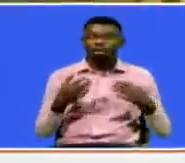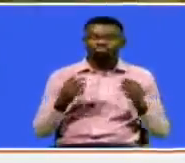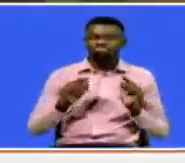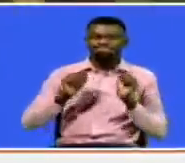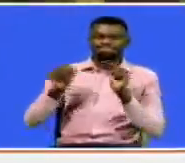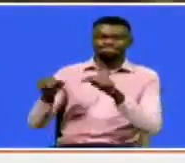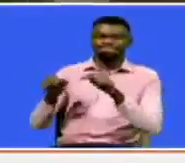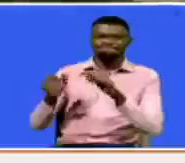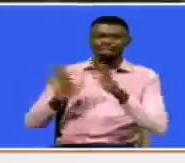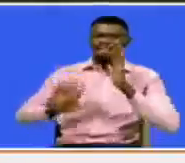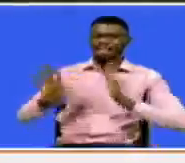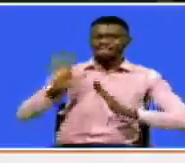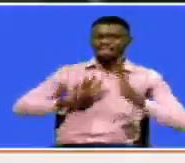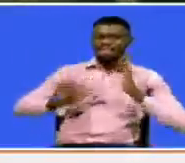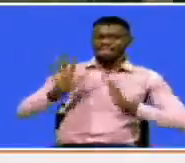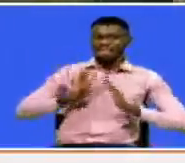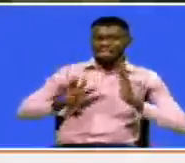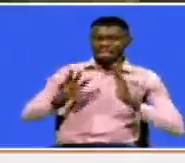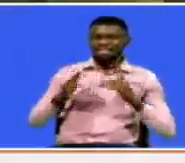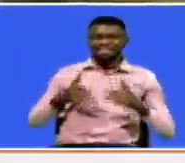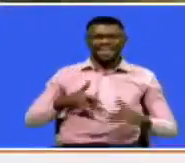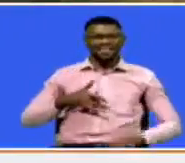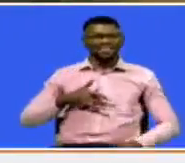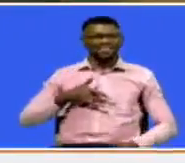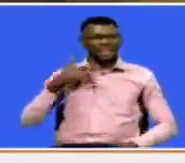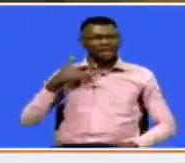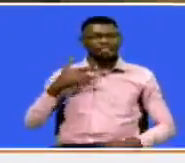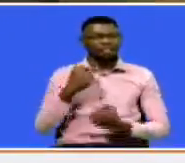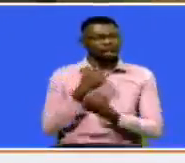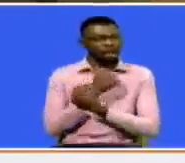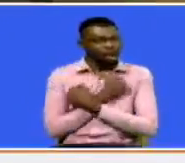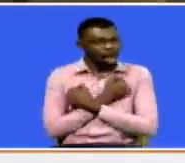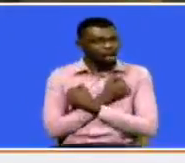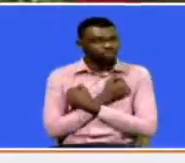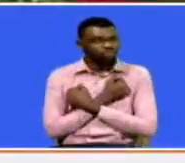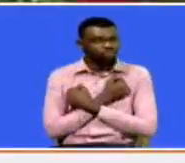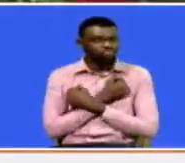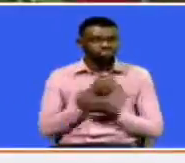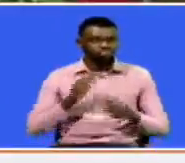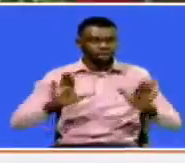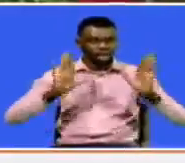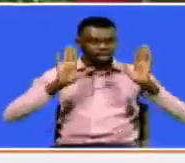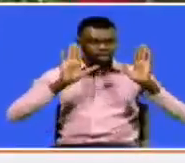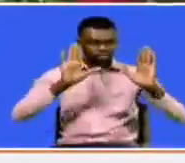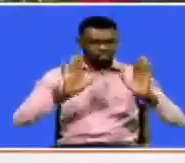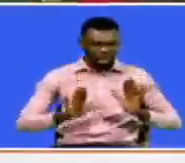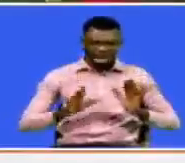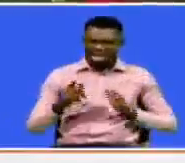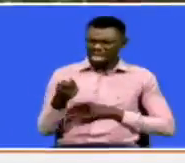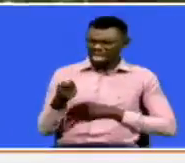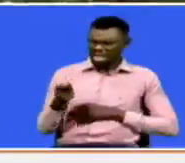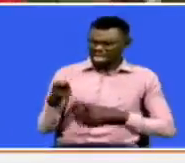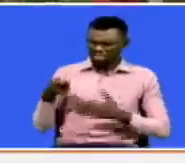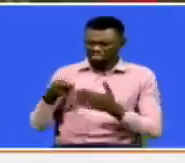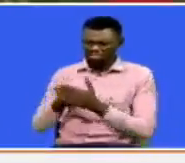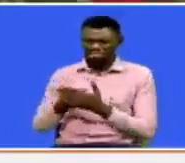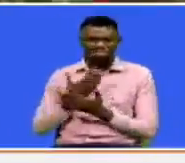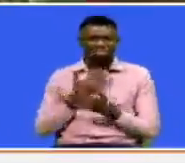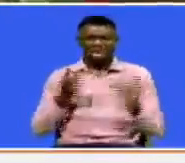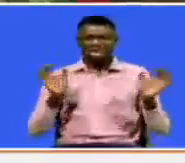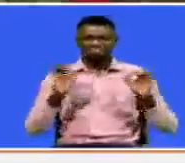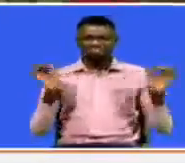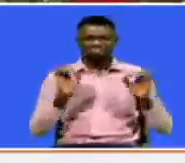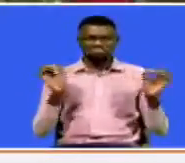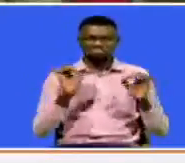zone. Love to them is more than a key and padlock. Kwa dini yetu sisi